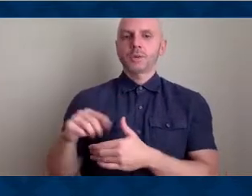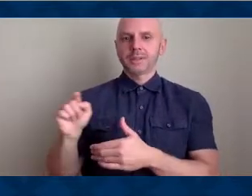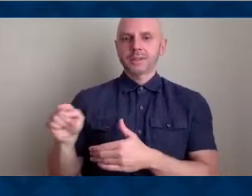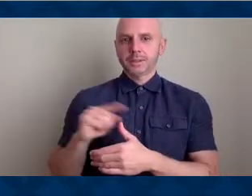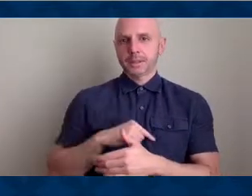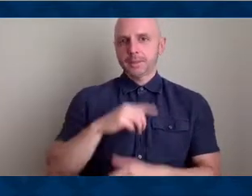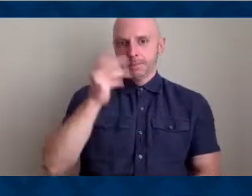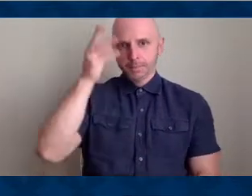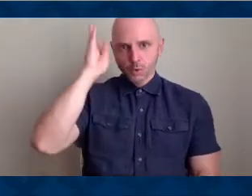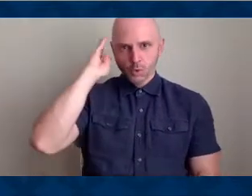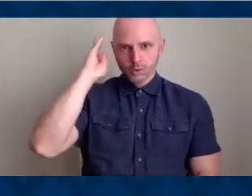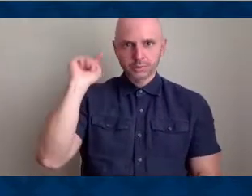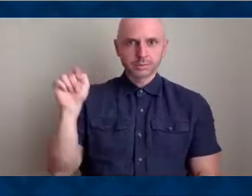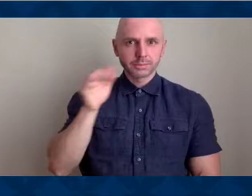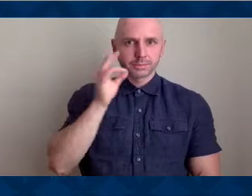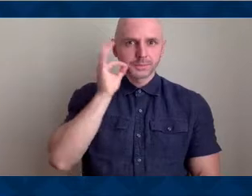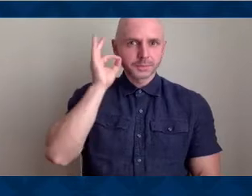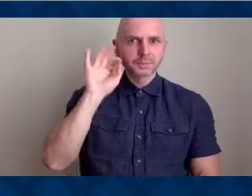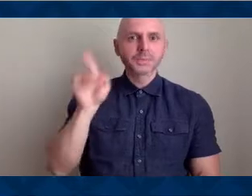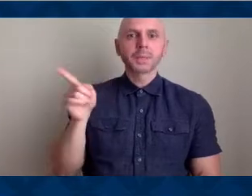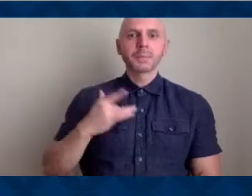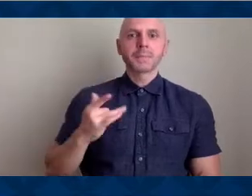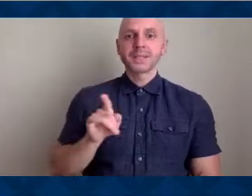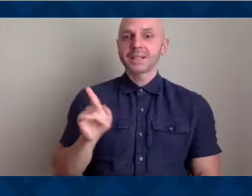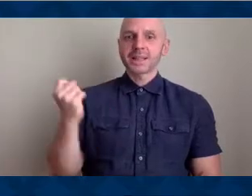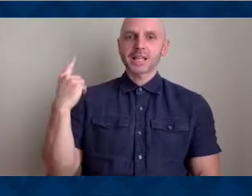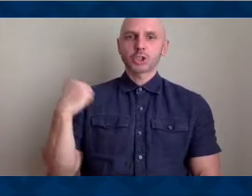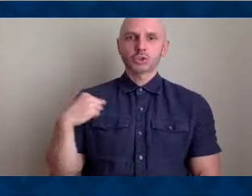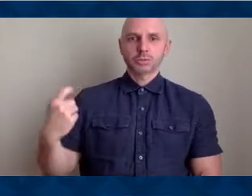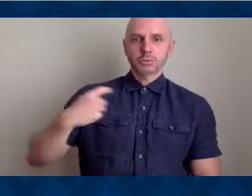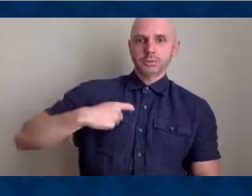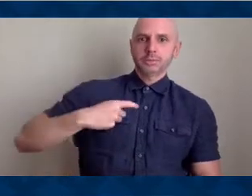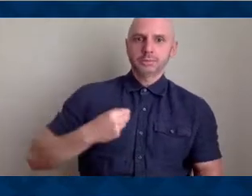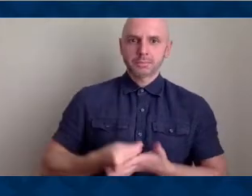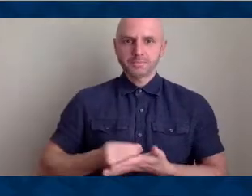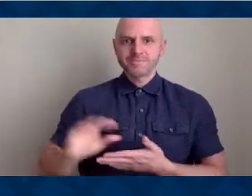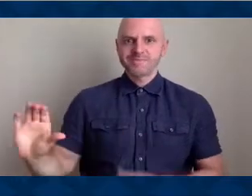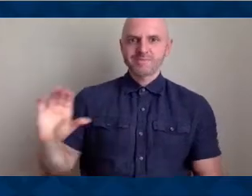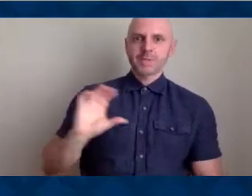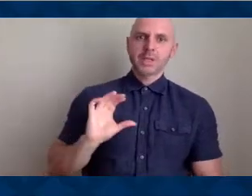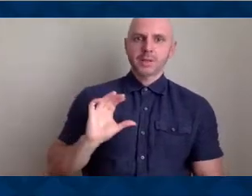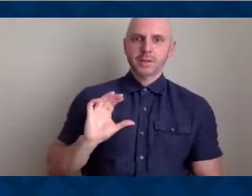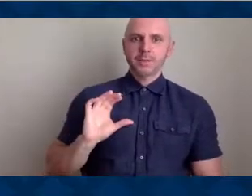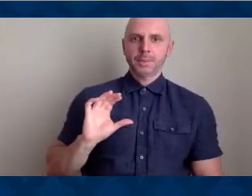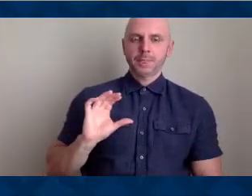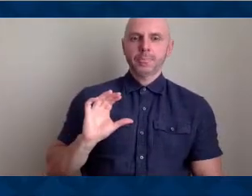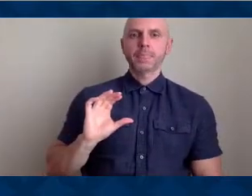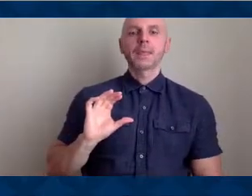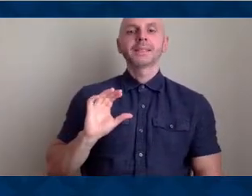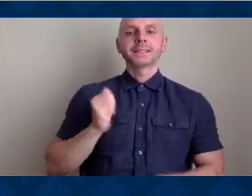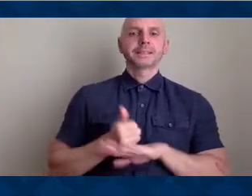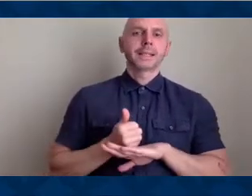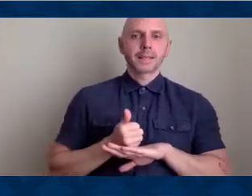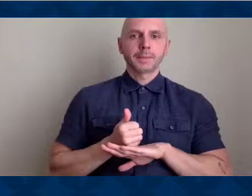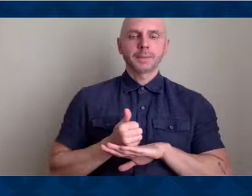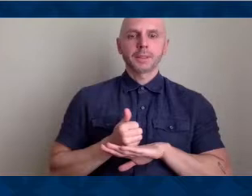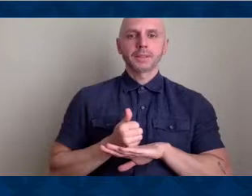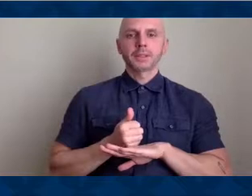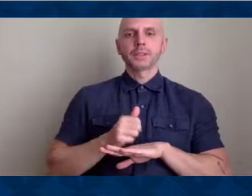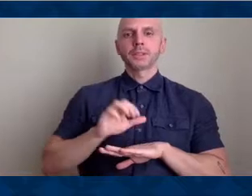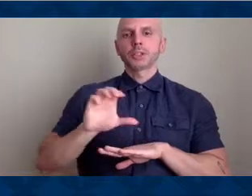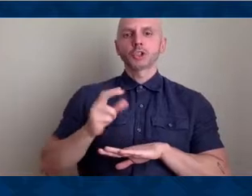supporter of the law school. Last year, he made a generous gift to establish the Chief Don Miracle Indigenous